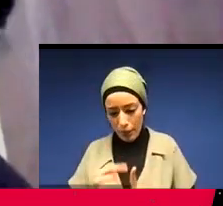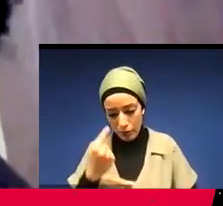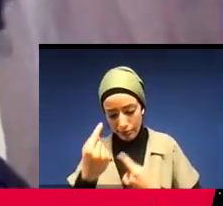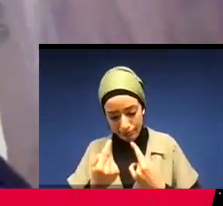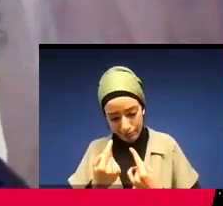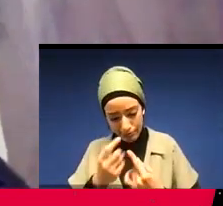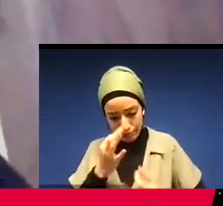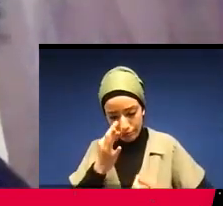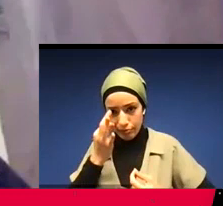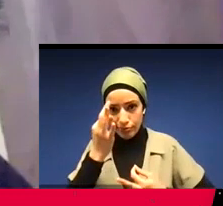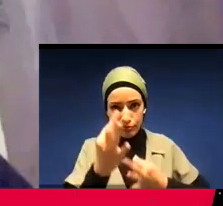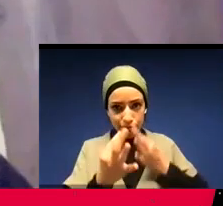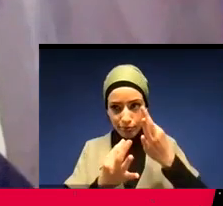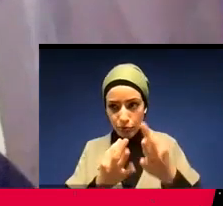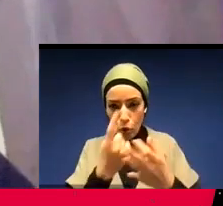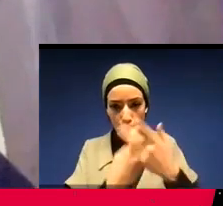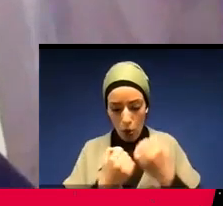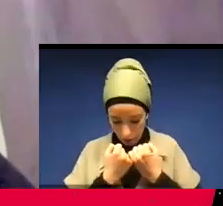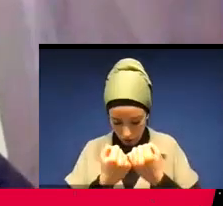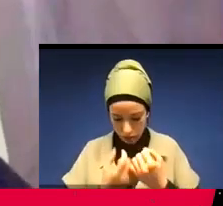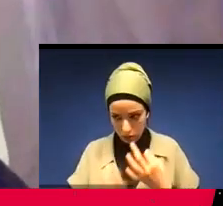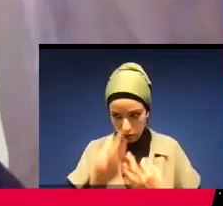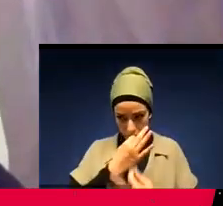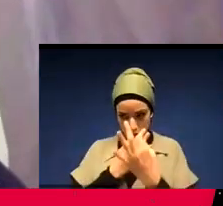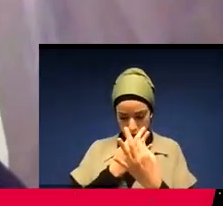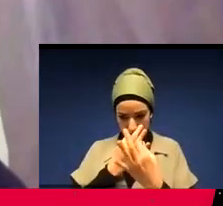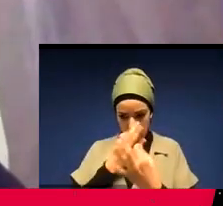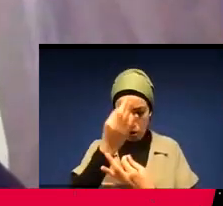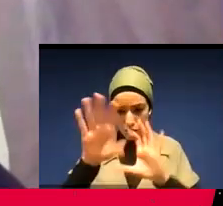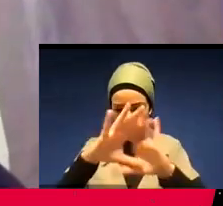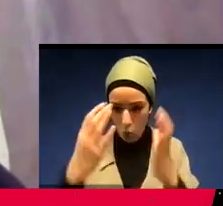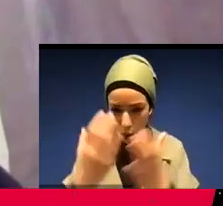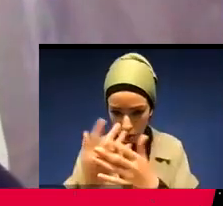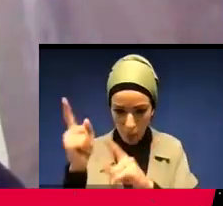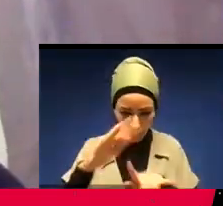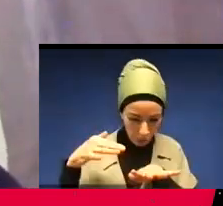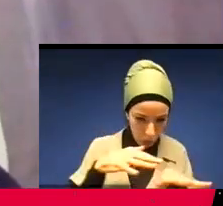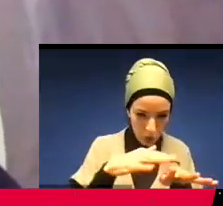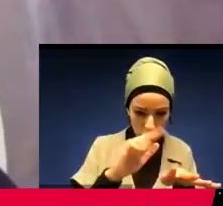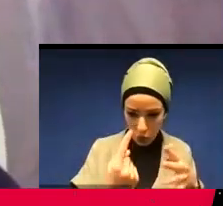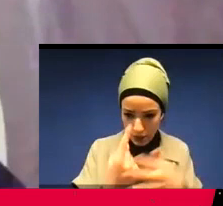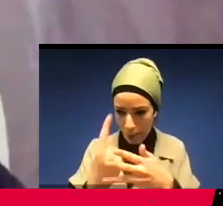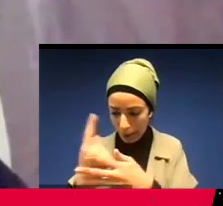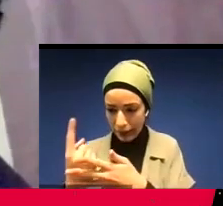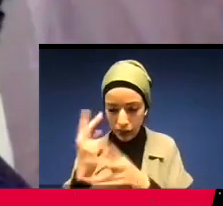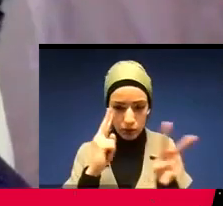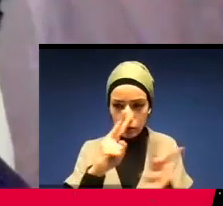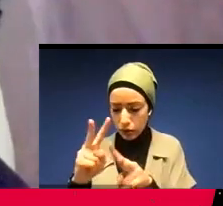about this idea of asking questions, not just of ourselves, but also of the movement, the world, and what